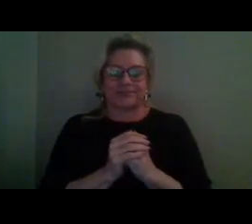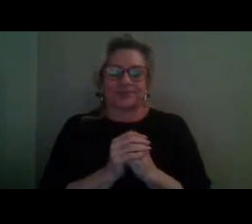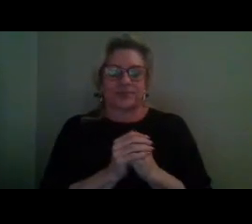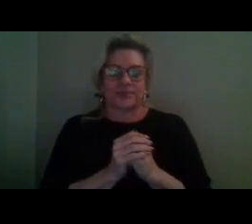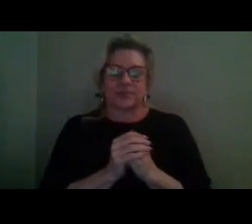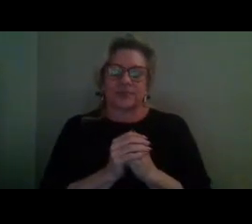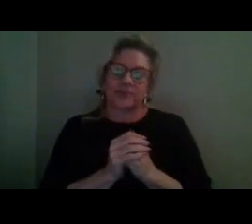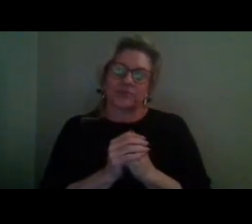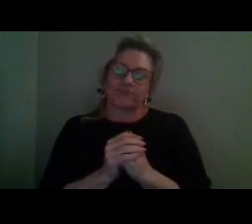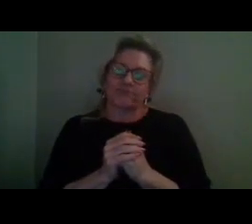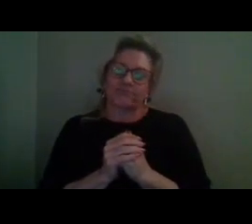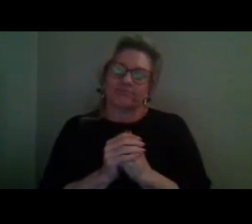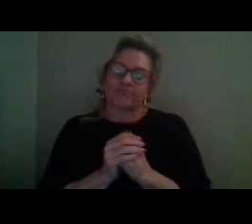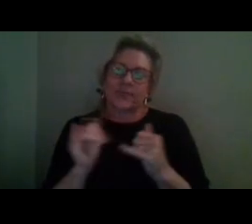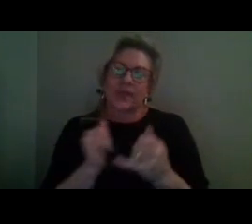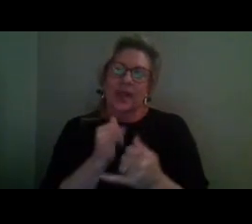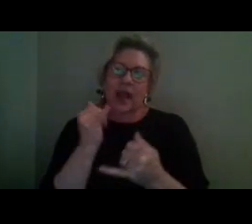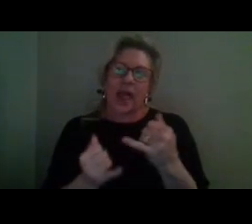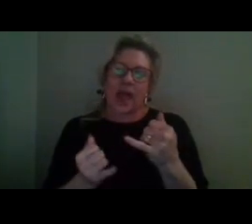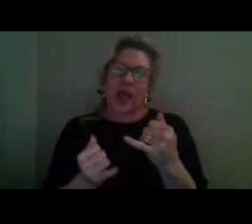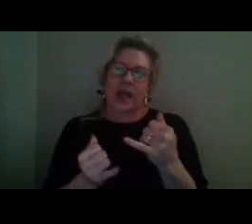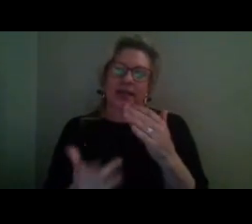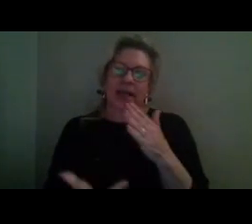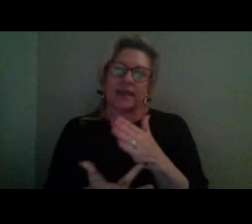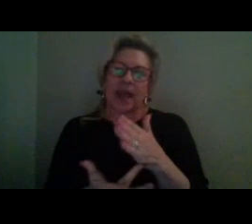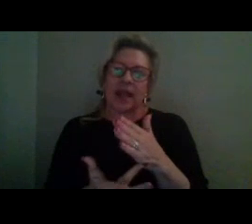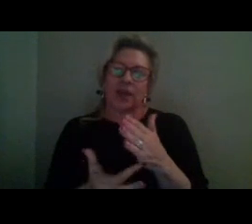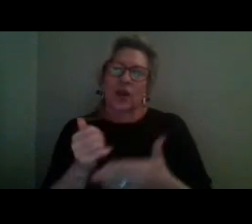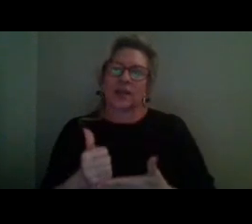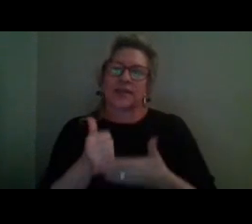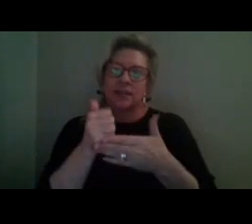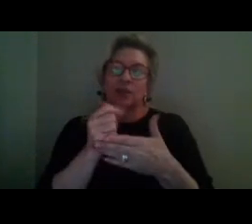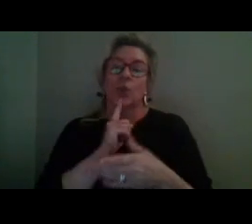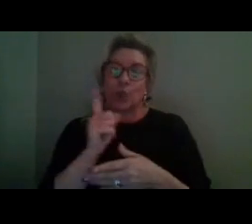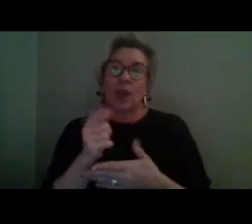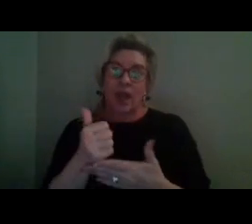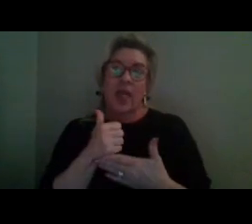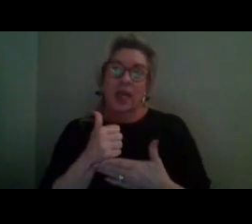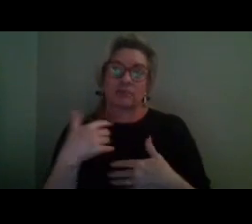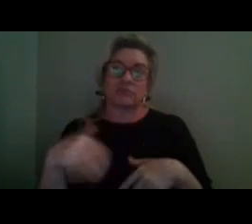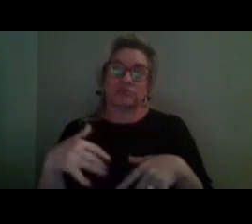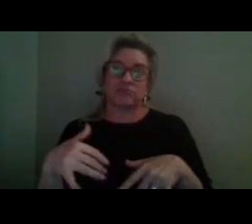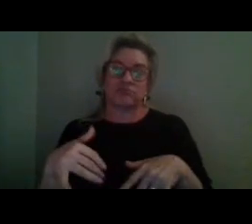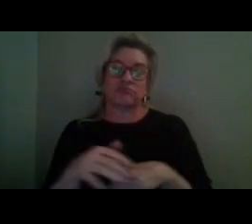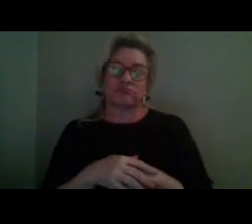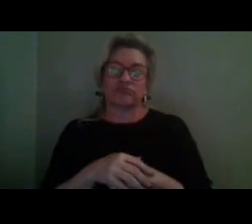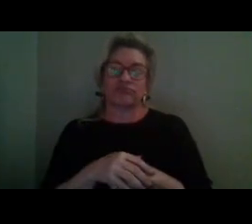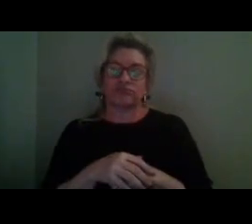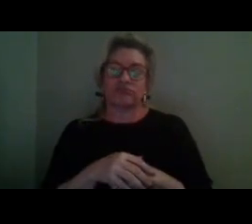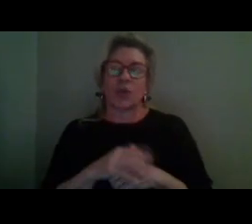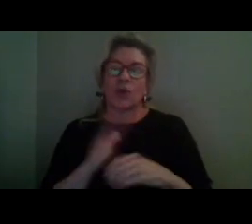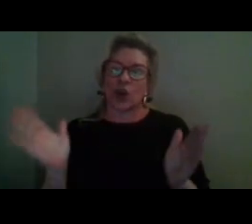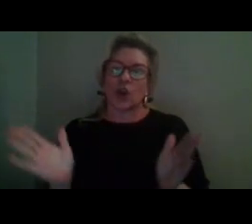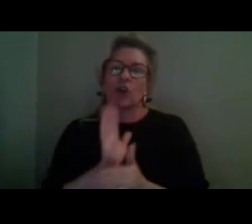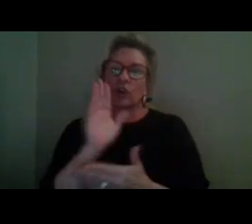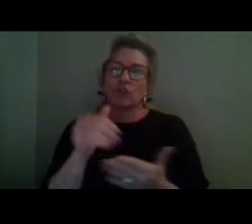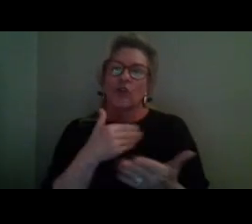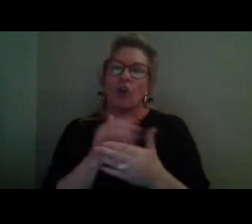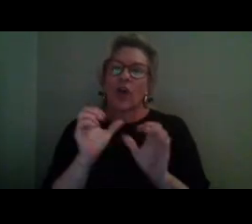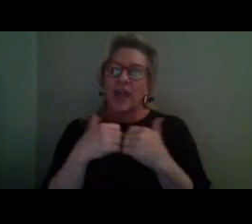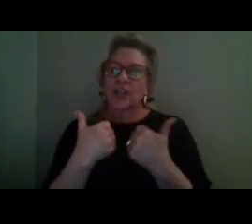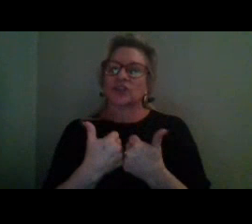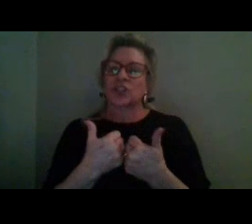Okay, and then so technical assistance really helps. And so I want to encourage all